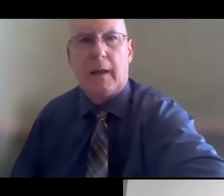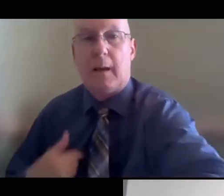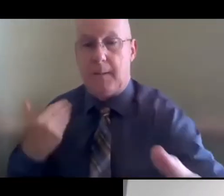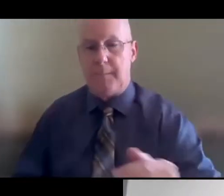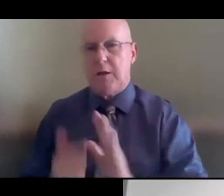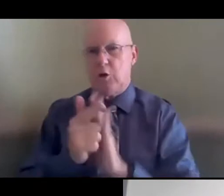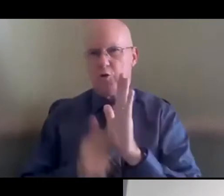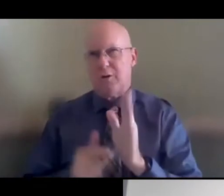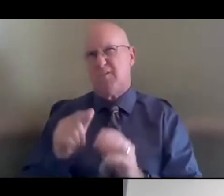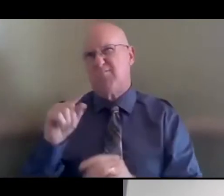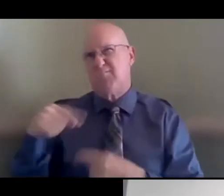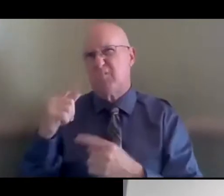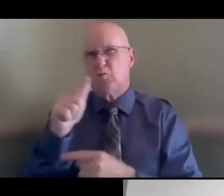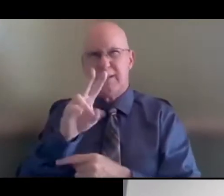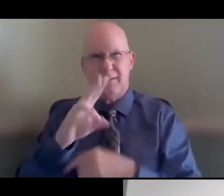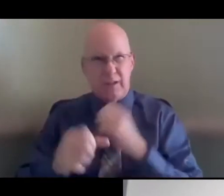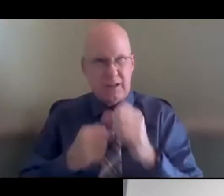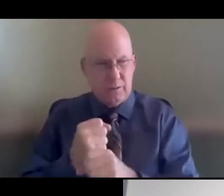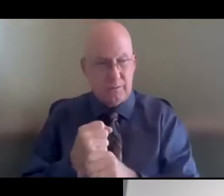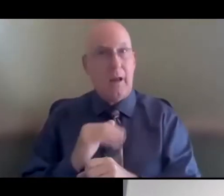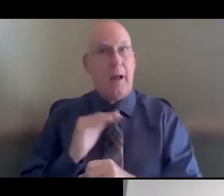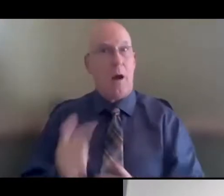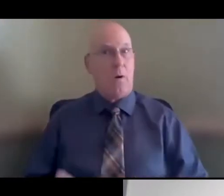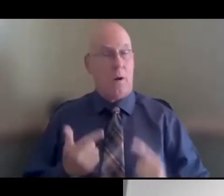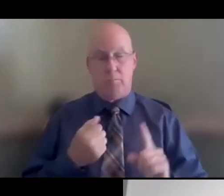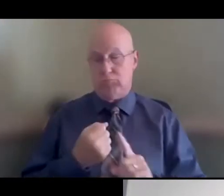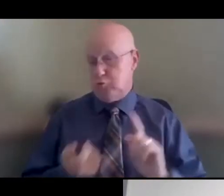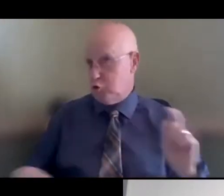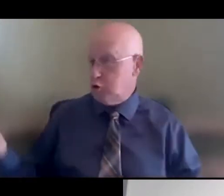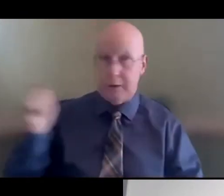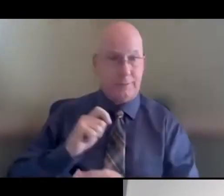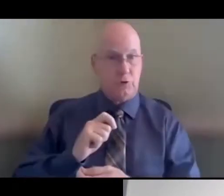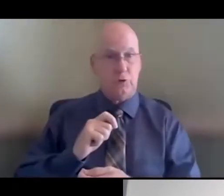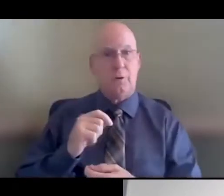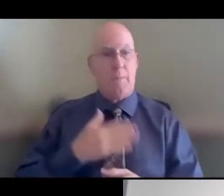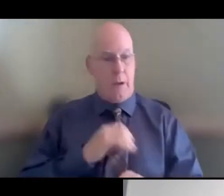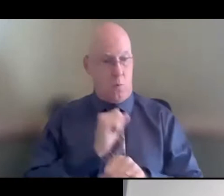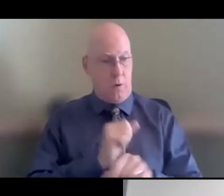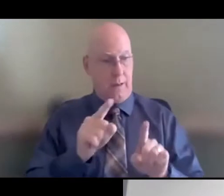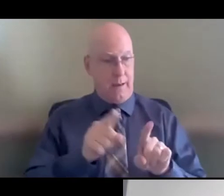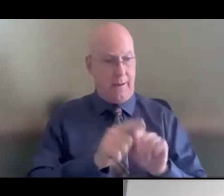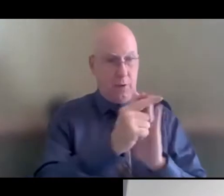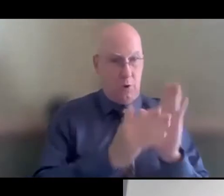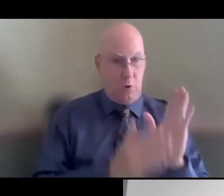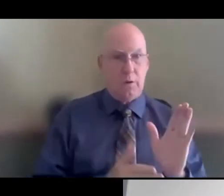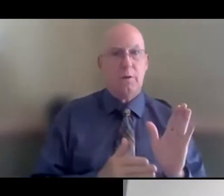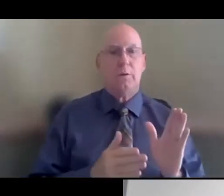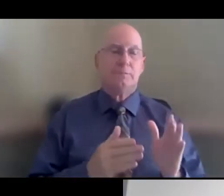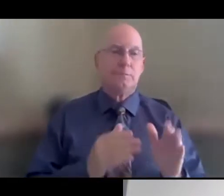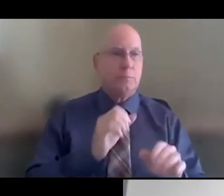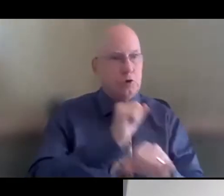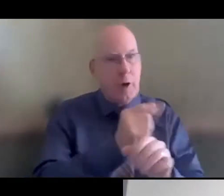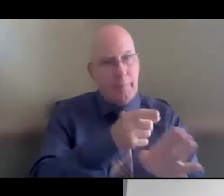And as I tell the story, our life changed completely. And my work as a lawyer went from being a job and a career